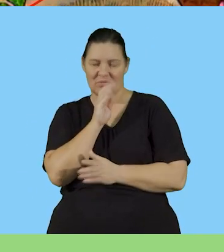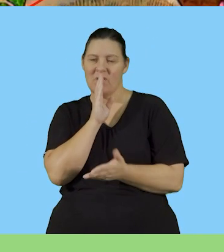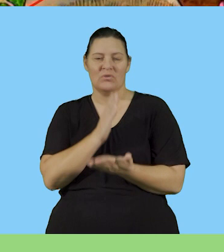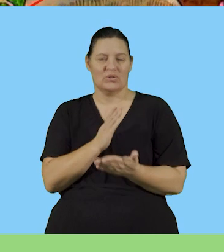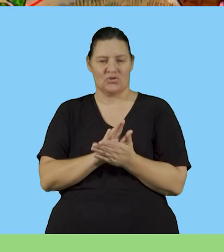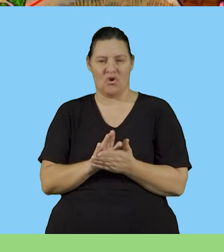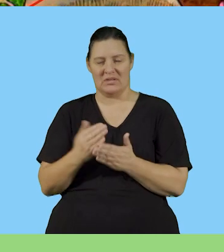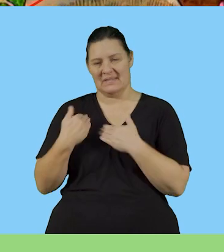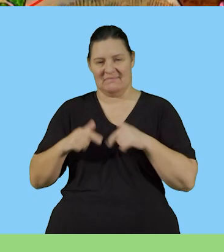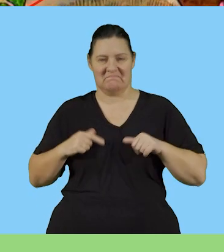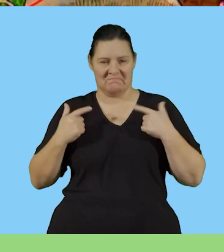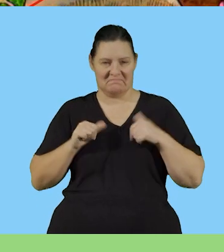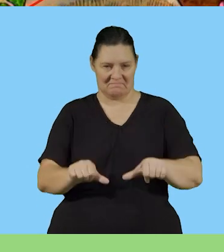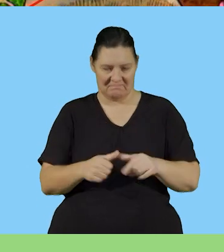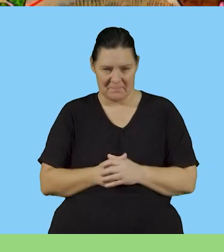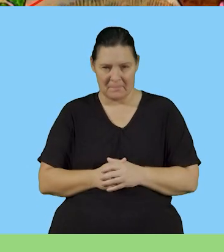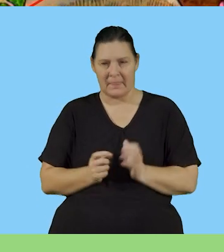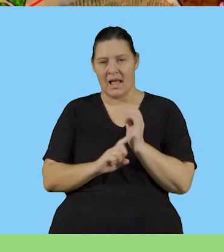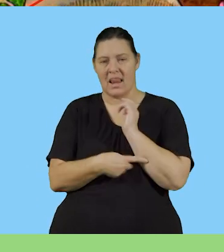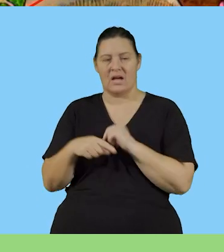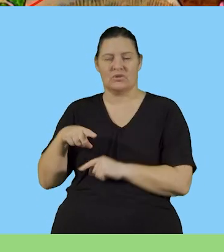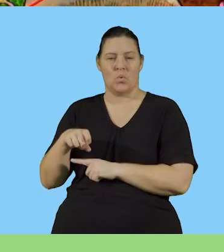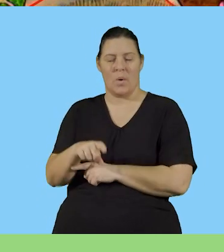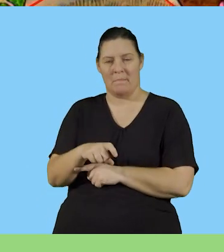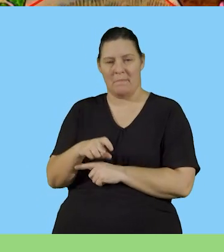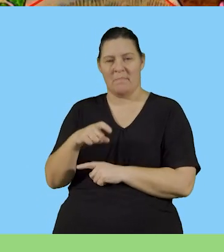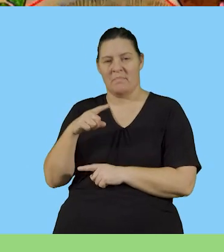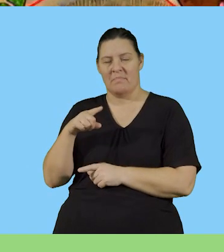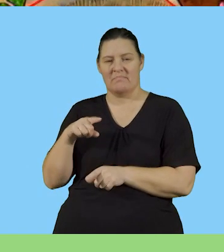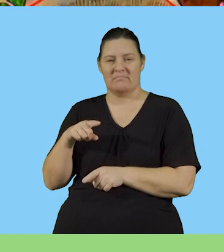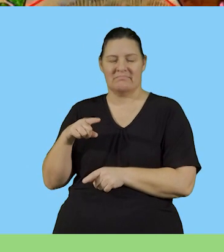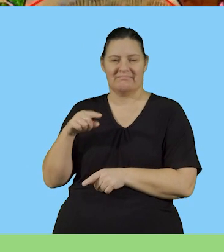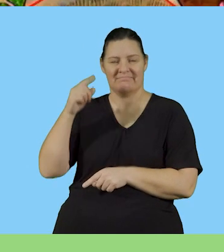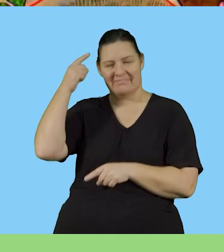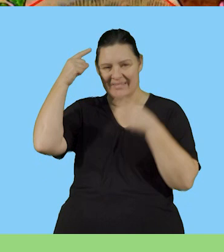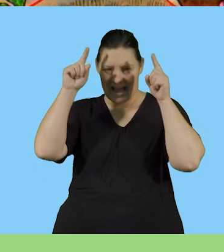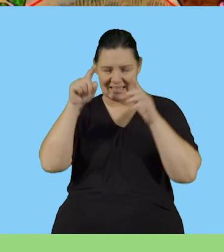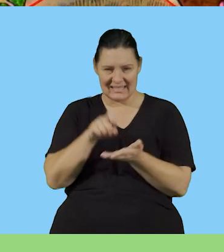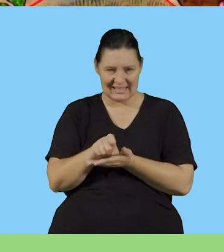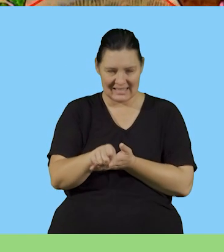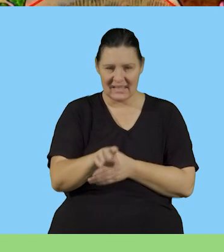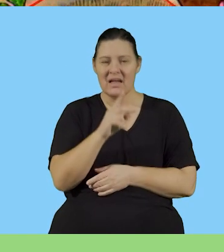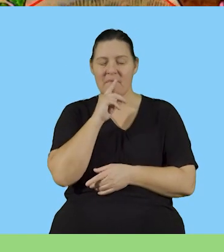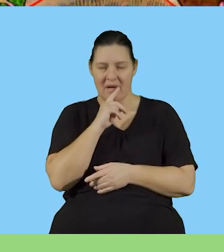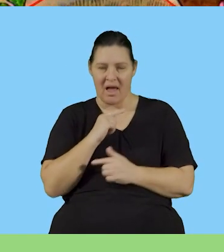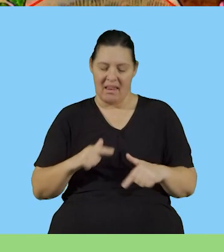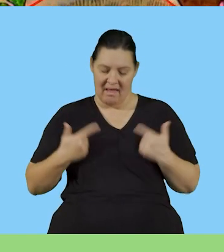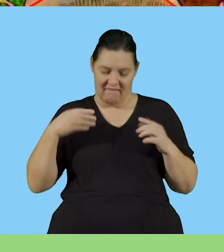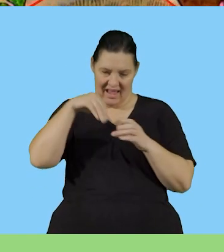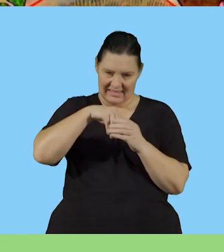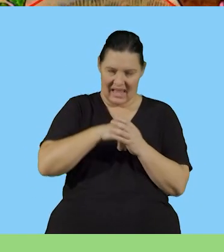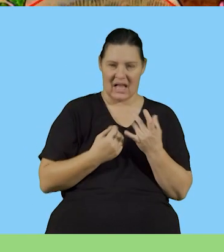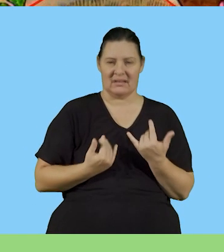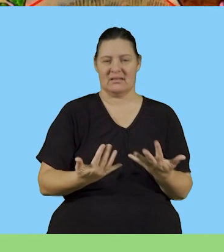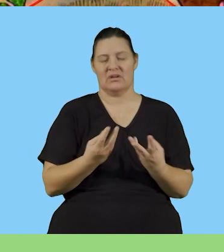to ensure its survival. Then the last one, which is the worm and the insect, they live in the soil. So